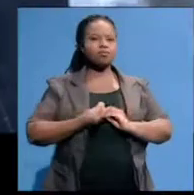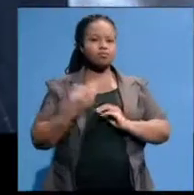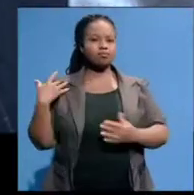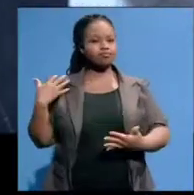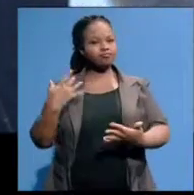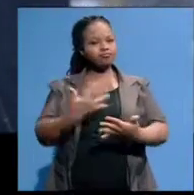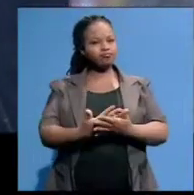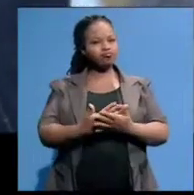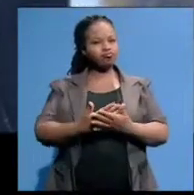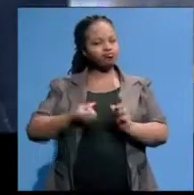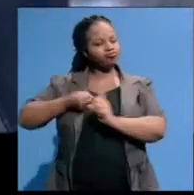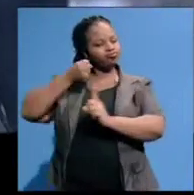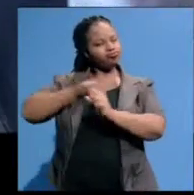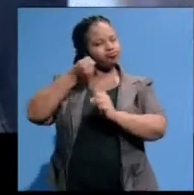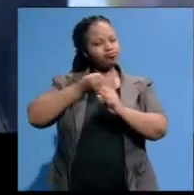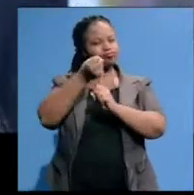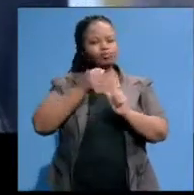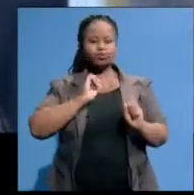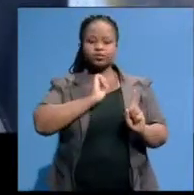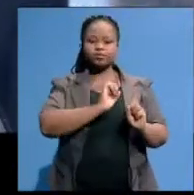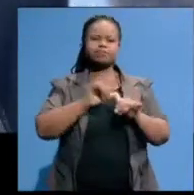His struggle was your struggle.